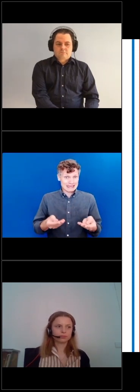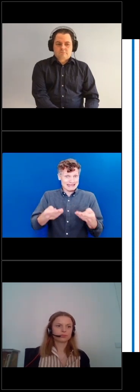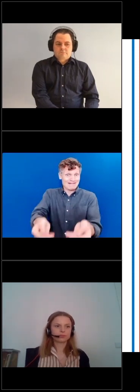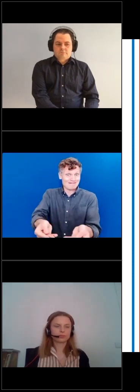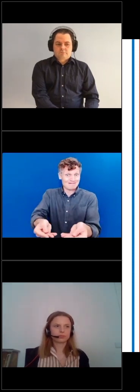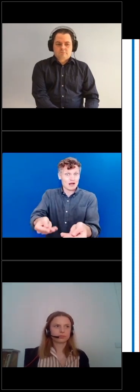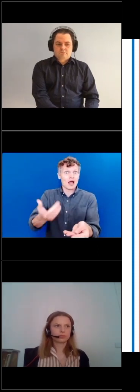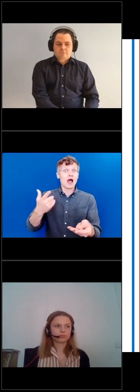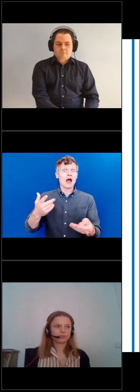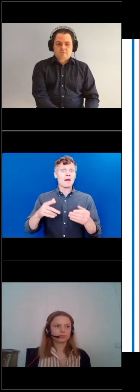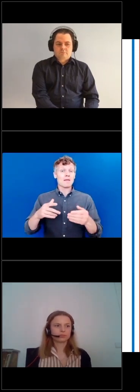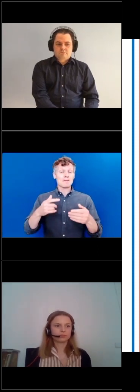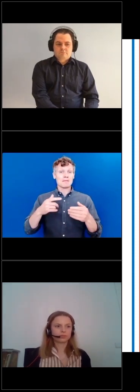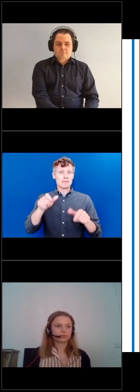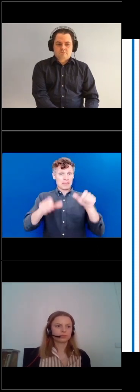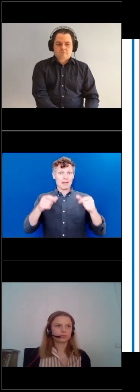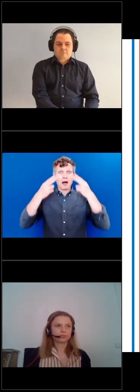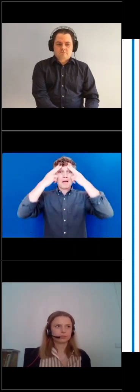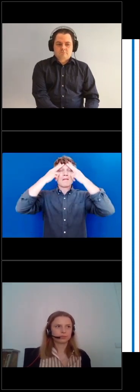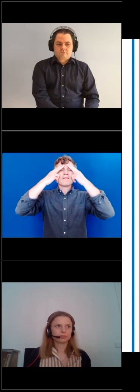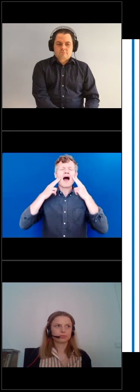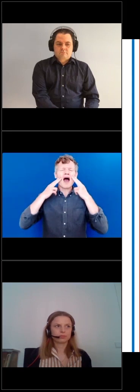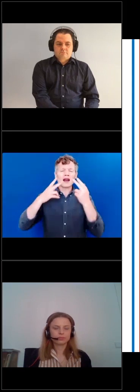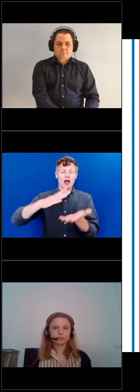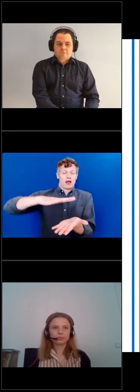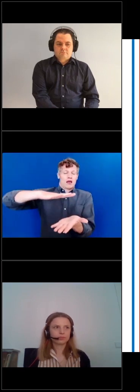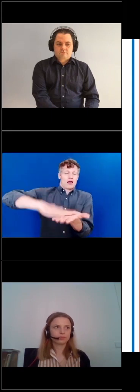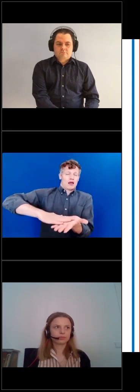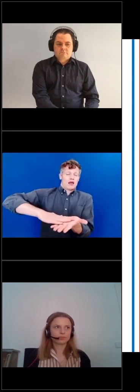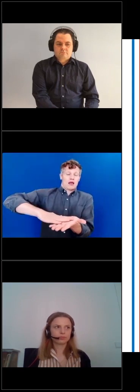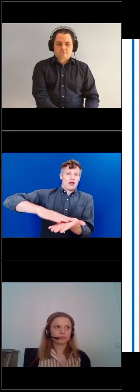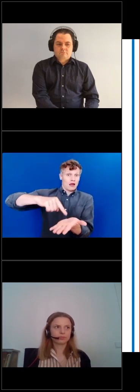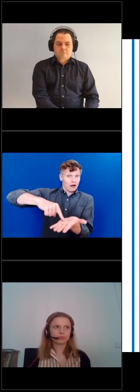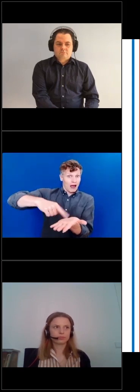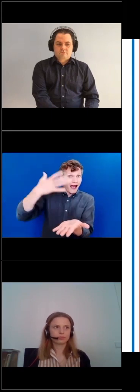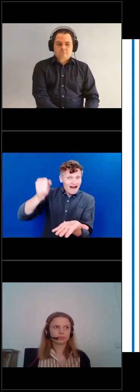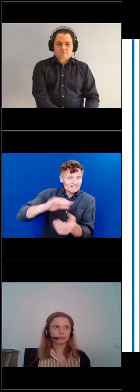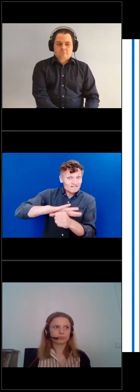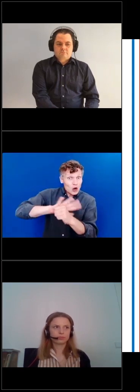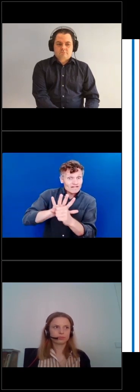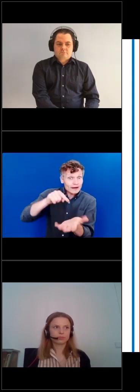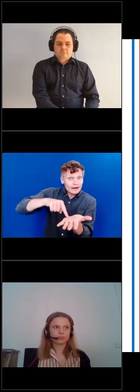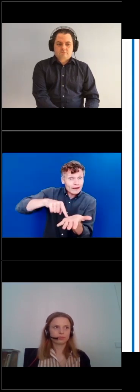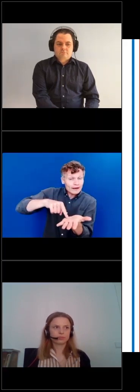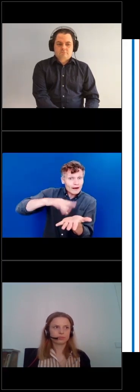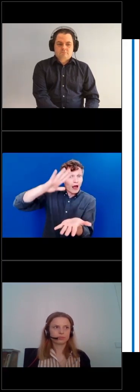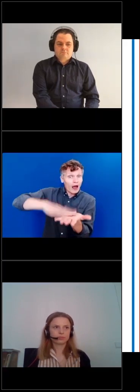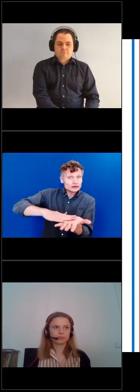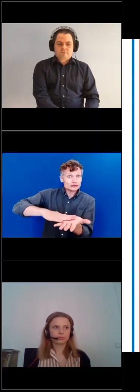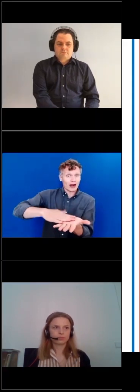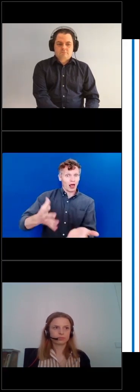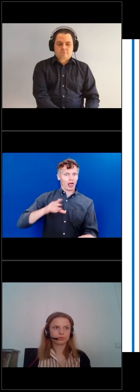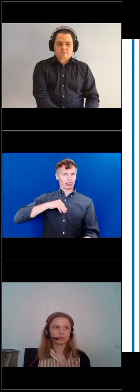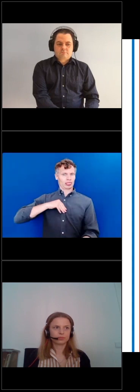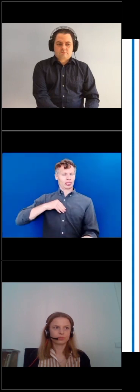because it has touched the surface and we don't know during the production whether